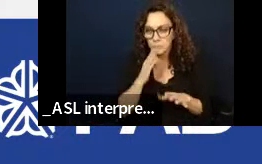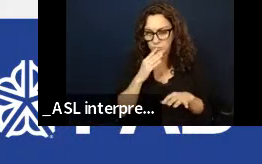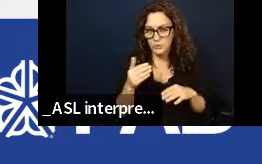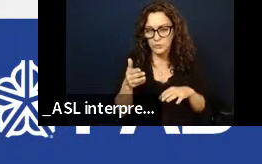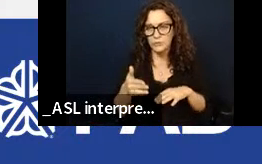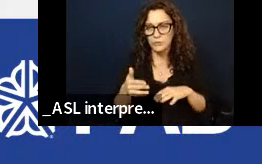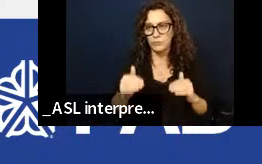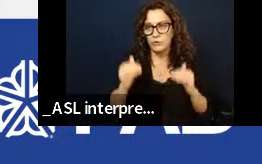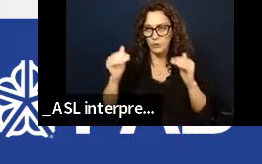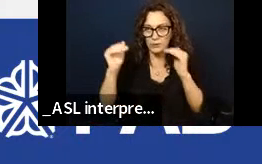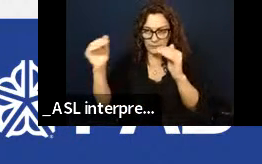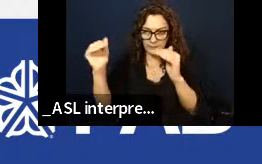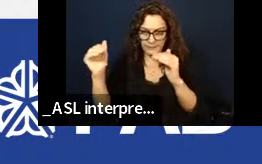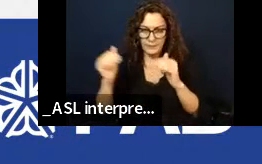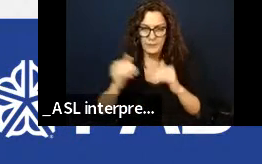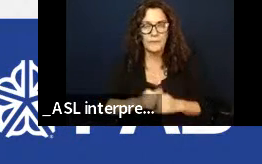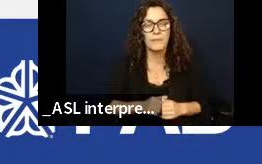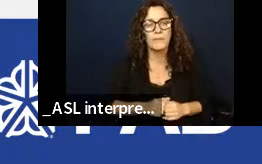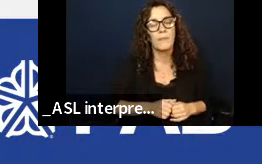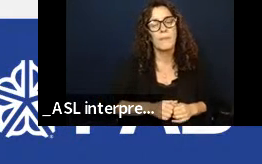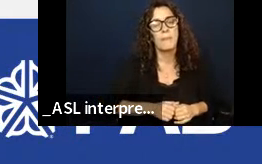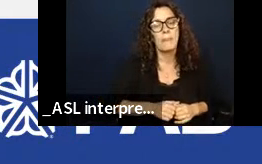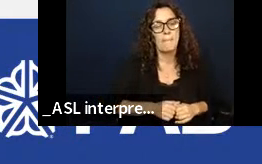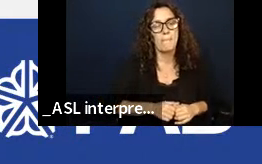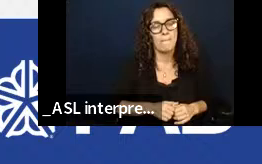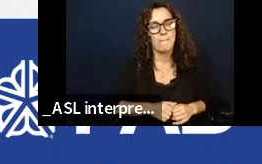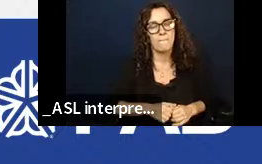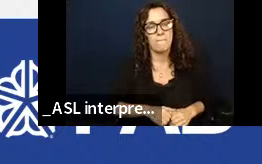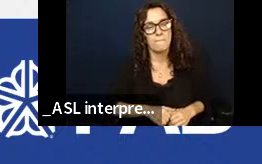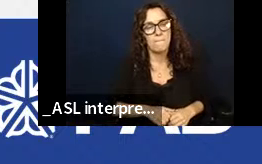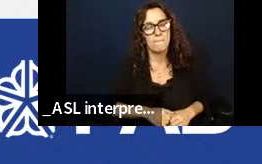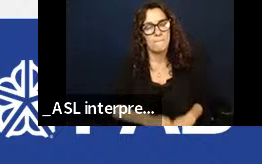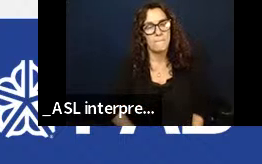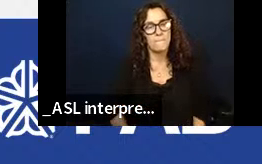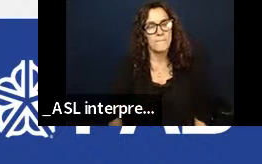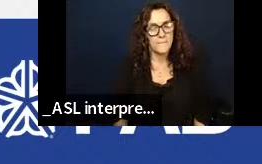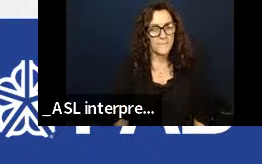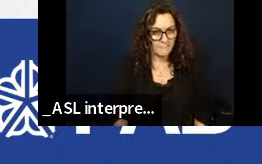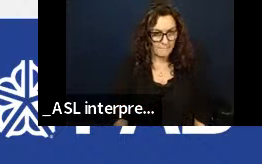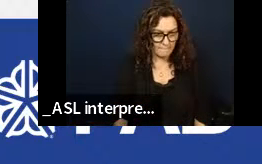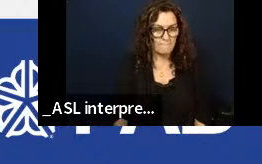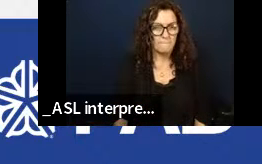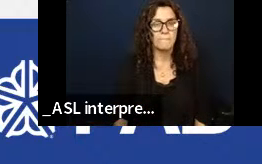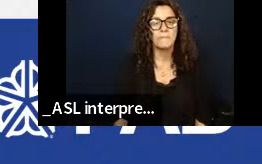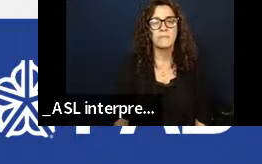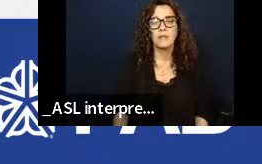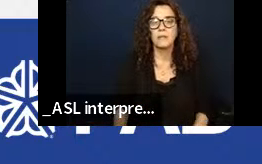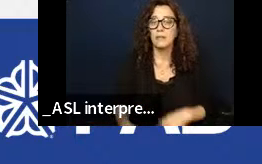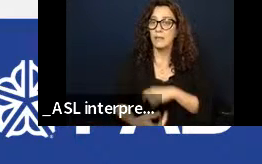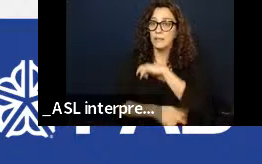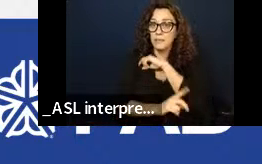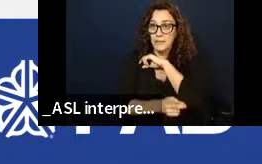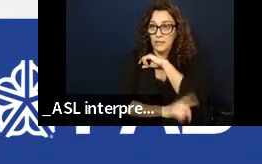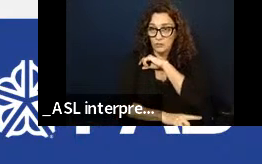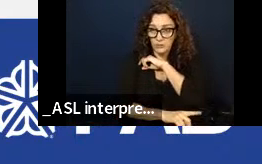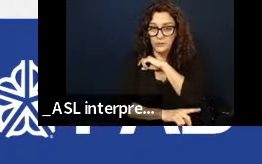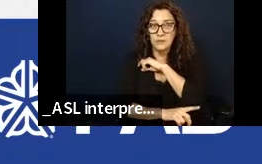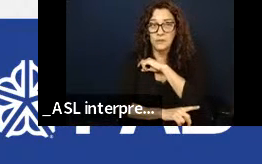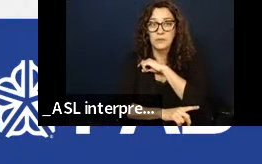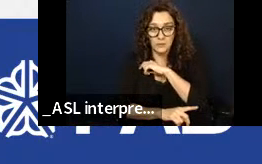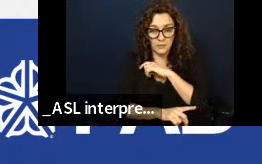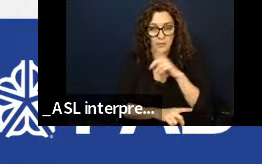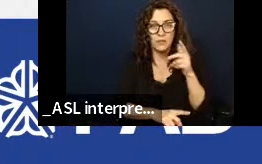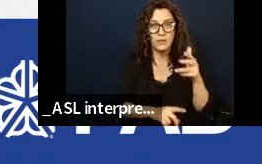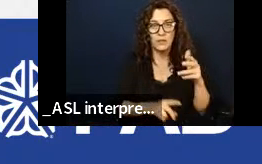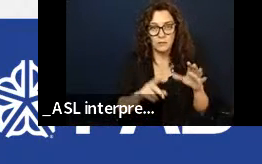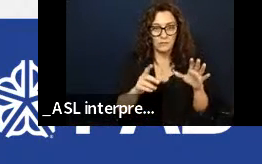right? Something else to bear in mind is the sanctions that are described within the matrix. So these suspensions